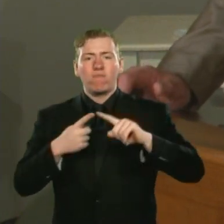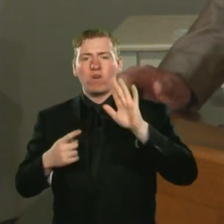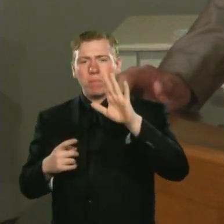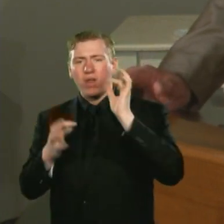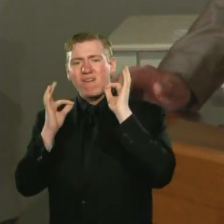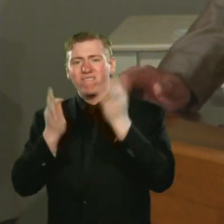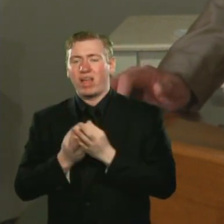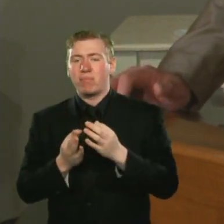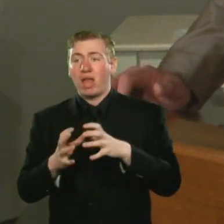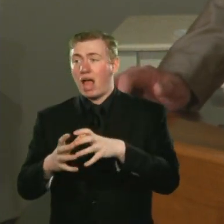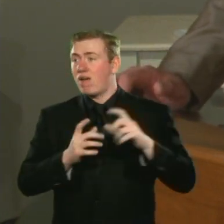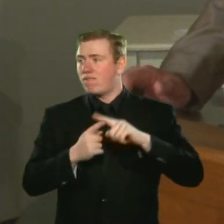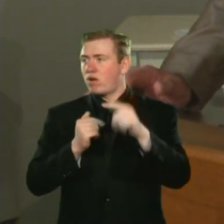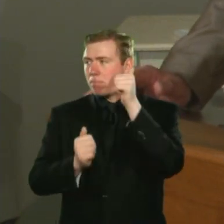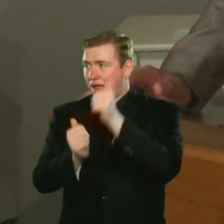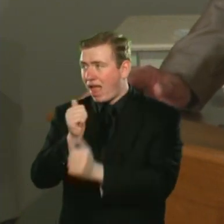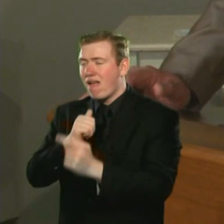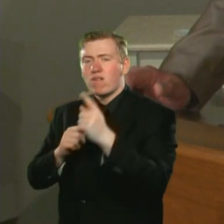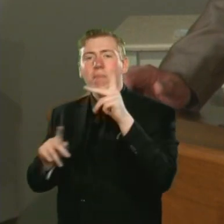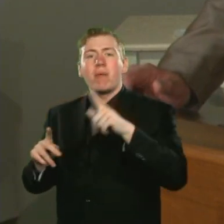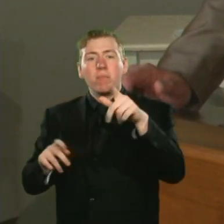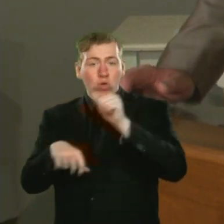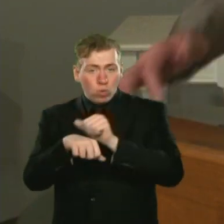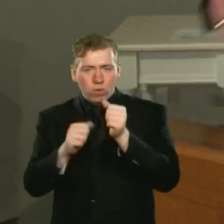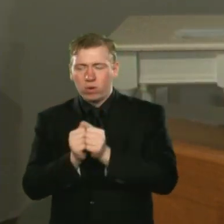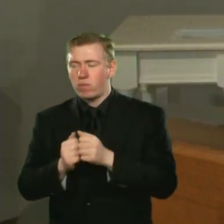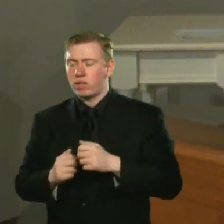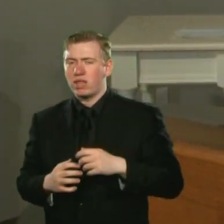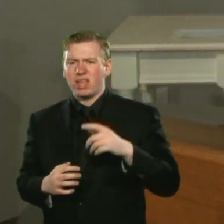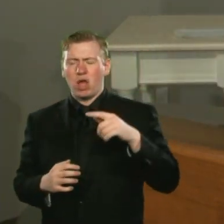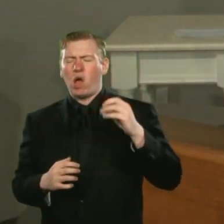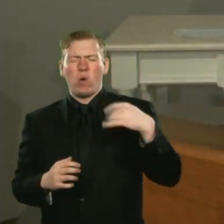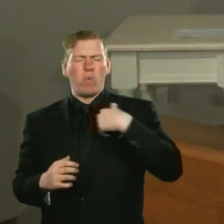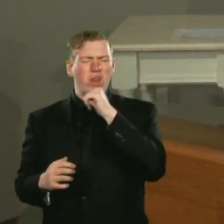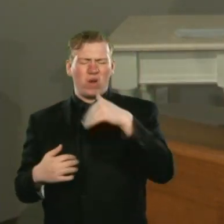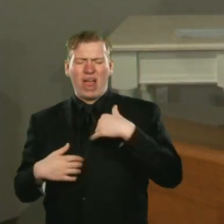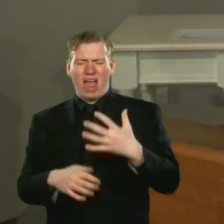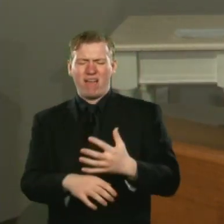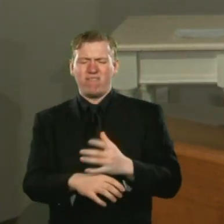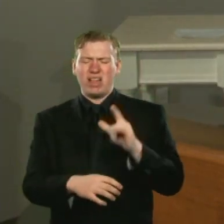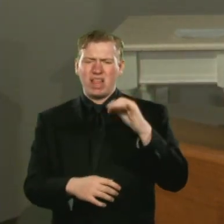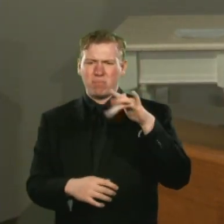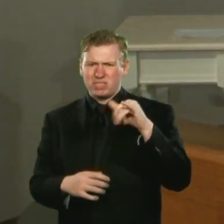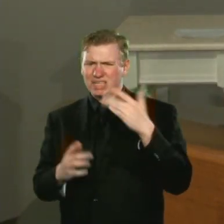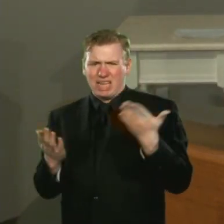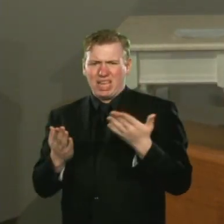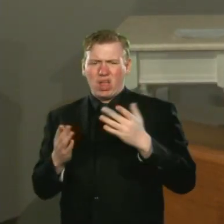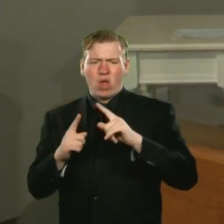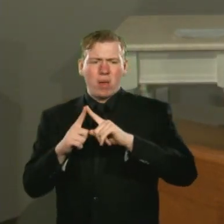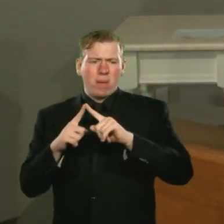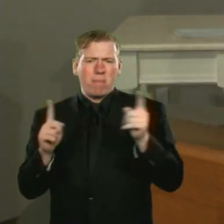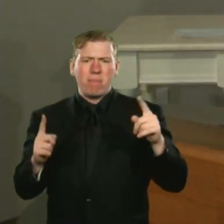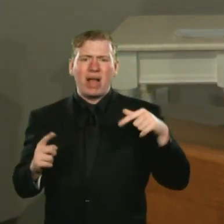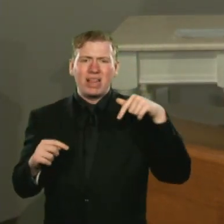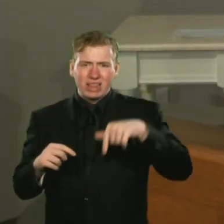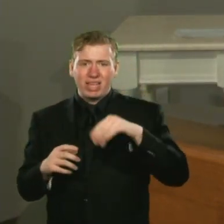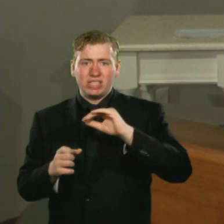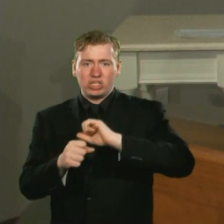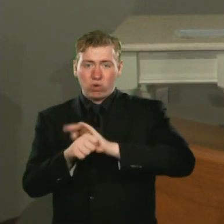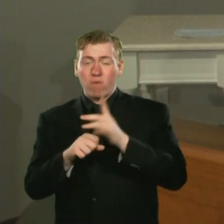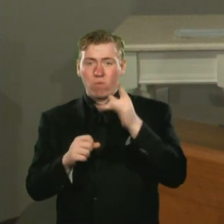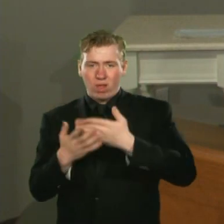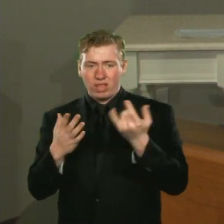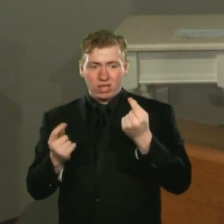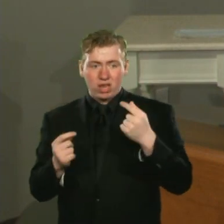You're isolated from people you worked. And we don't have leprosy here, friends, but one thing that this coronavirus has